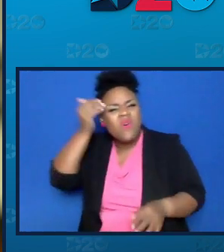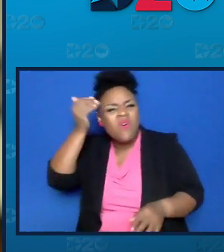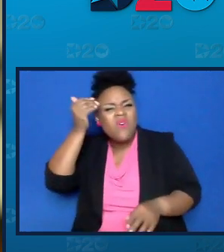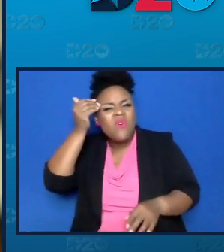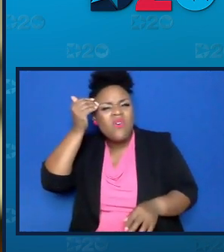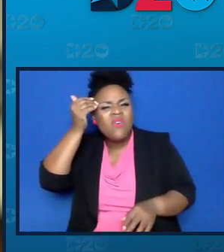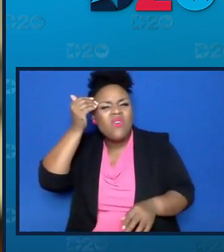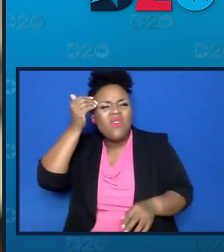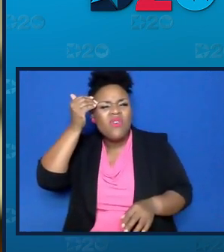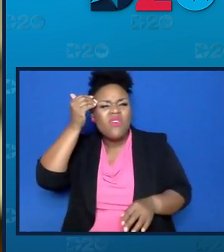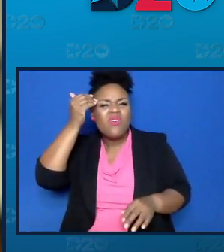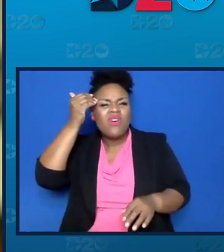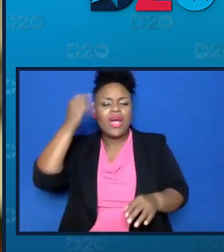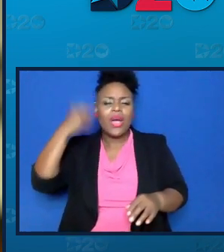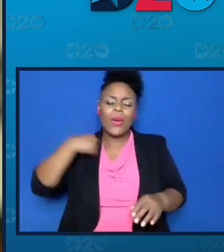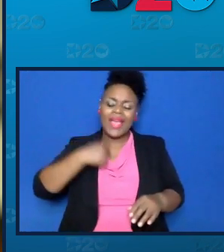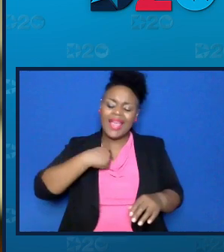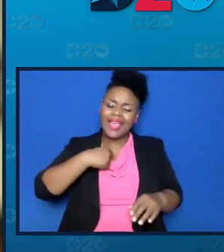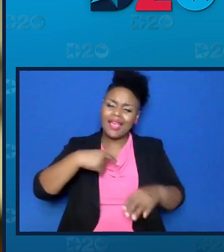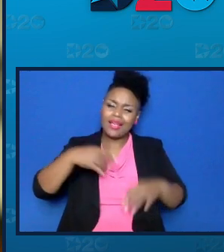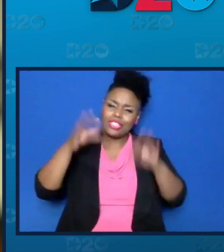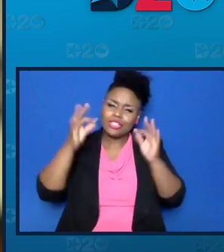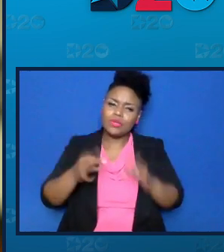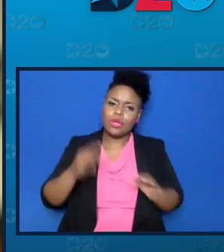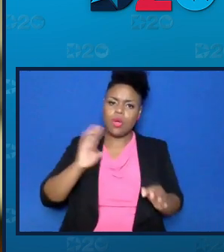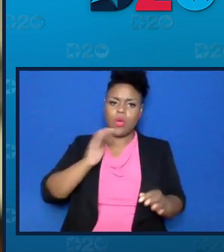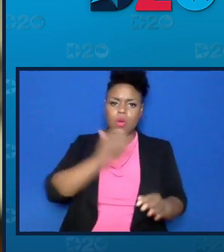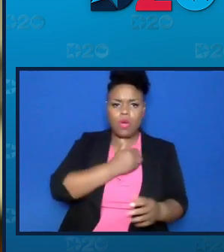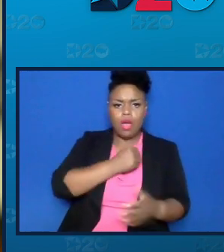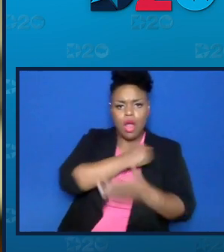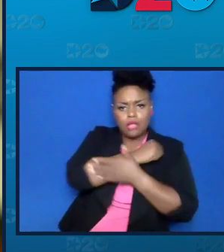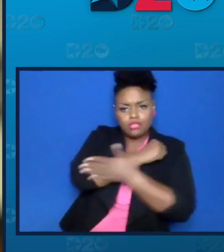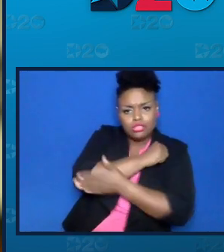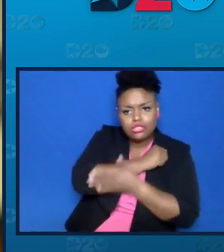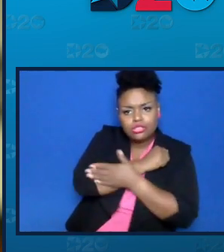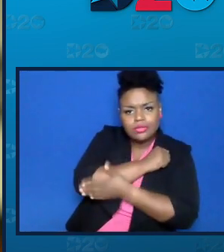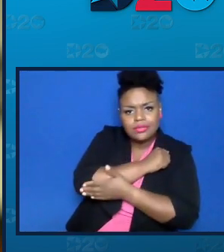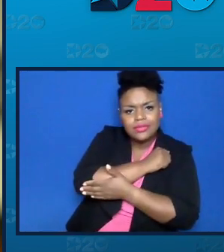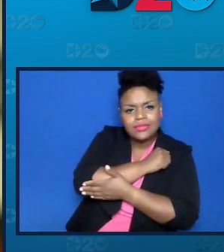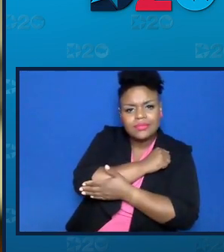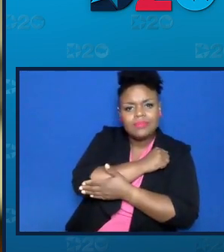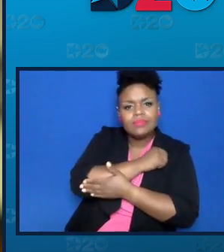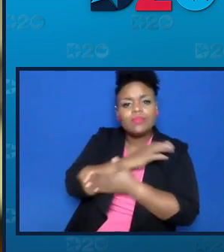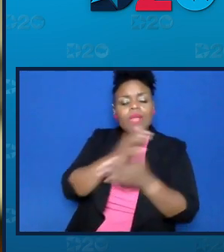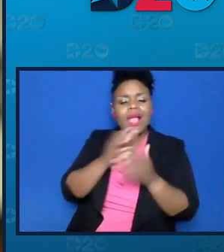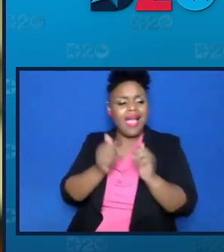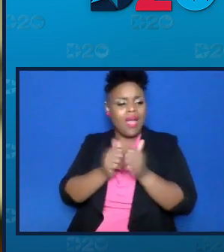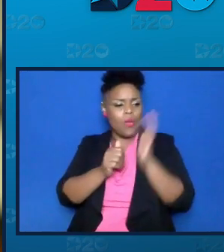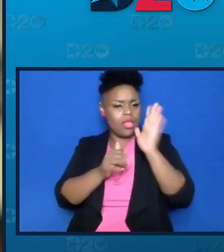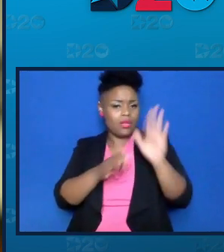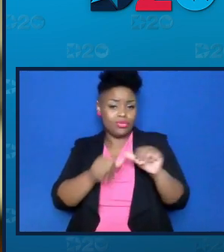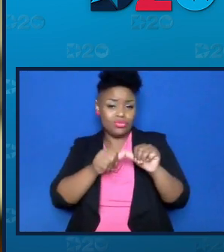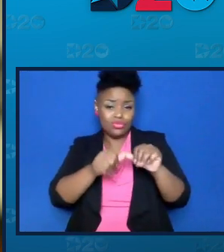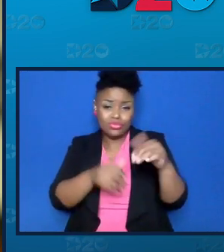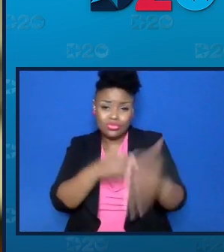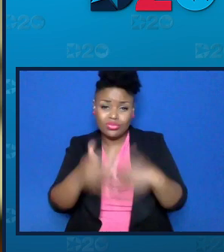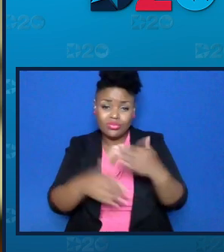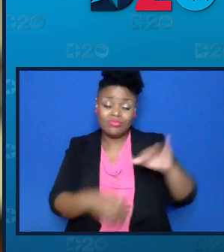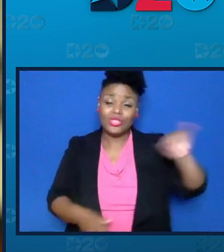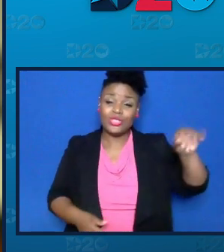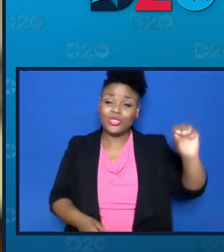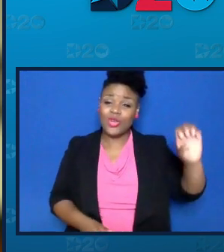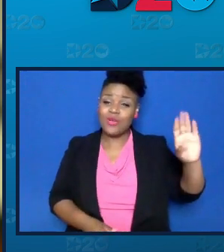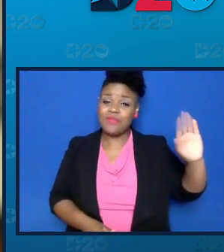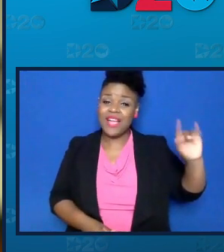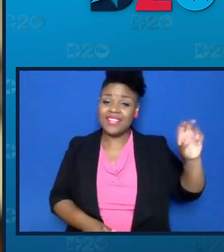social, racial, and environmental justice will outlast us. Joe Biden and Kamala Harris respect our